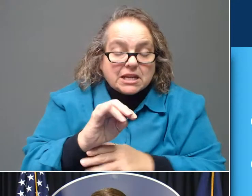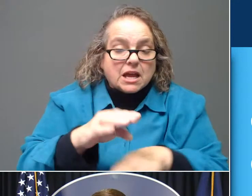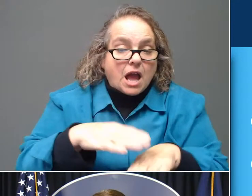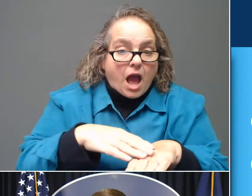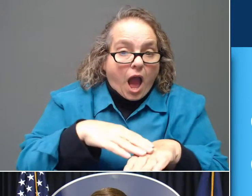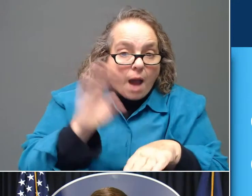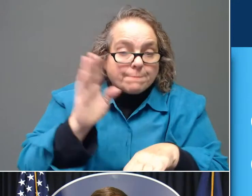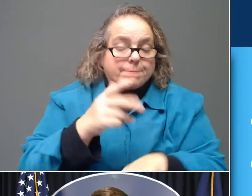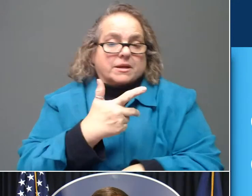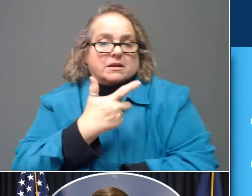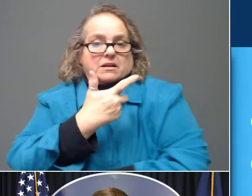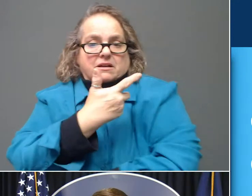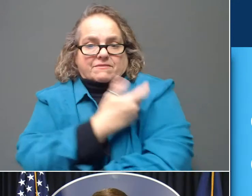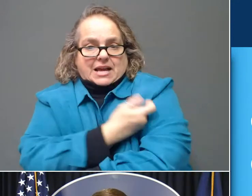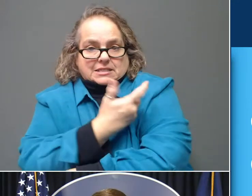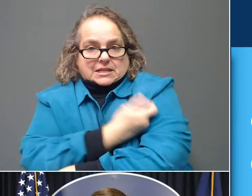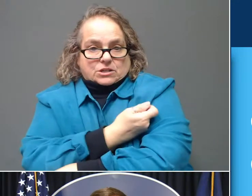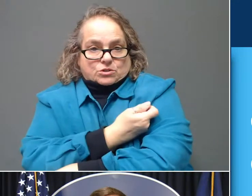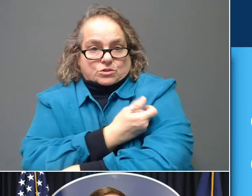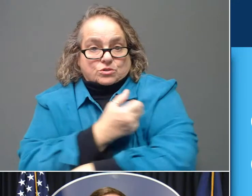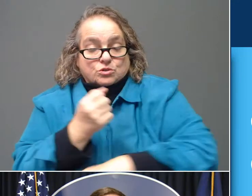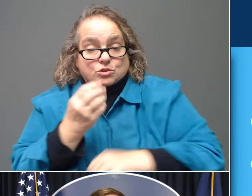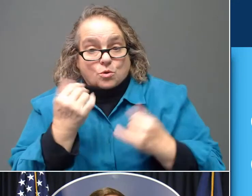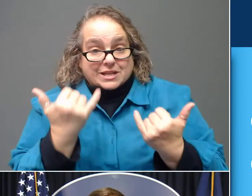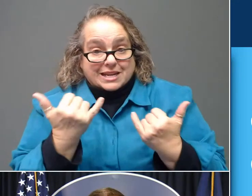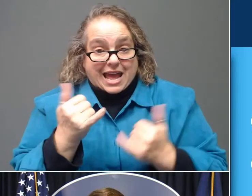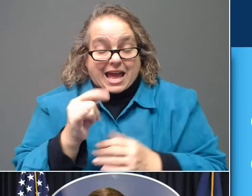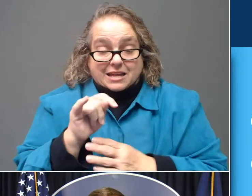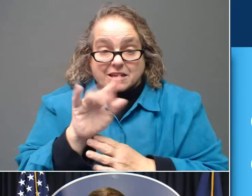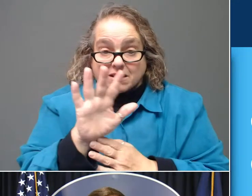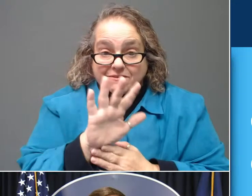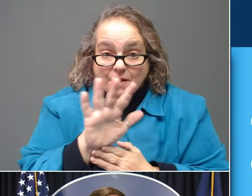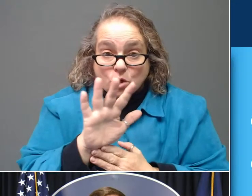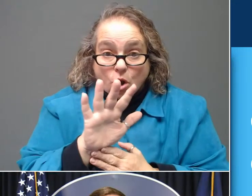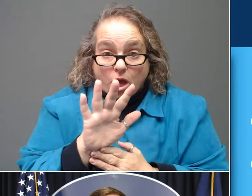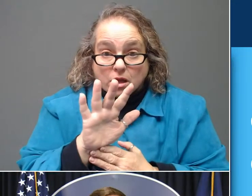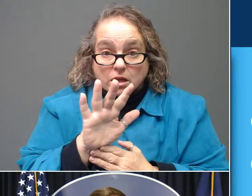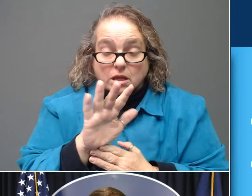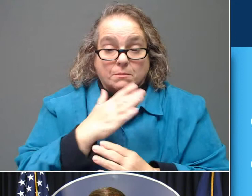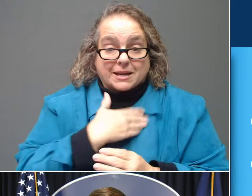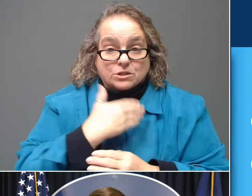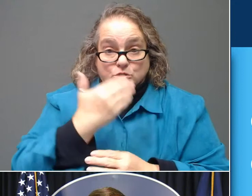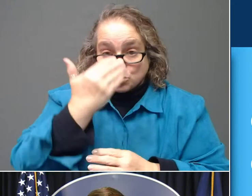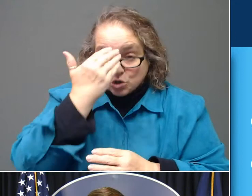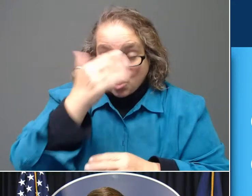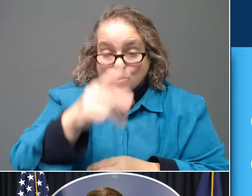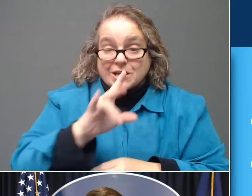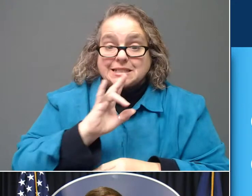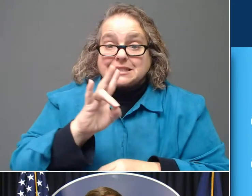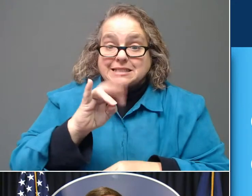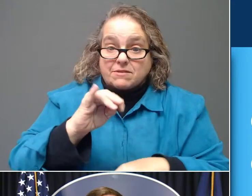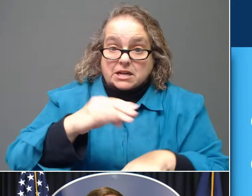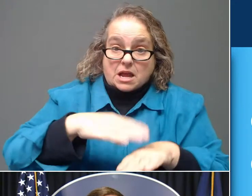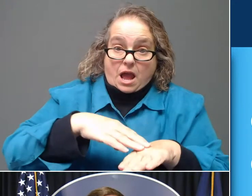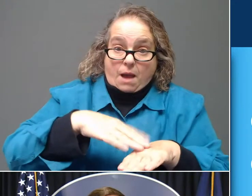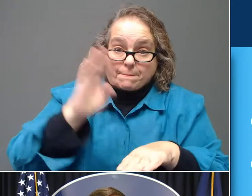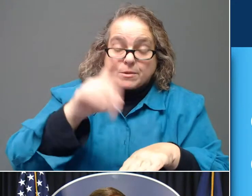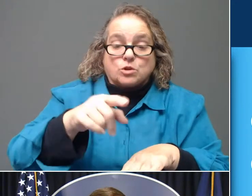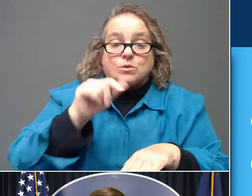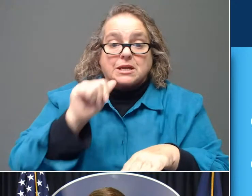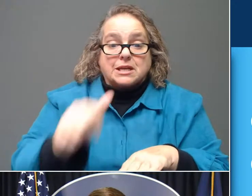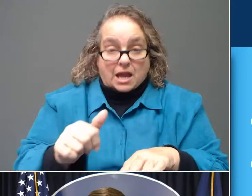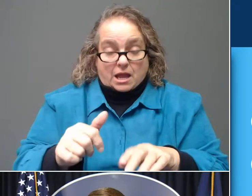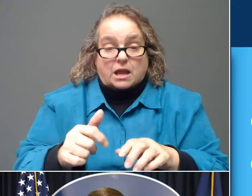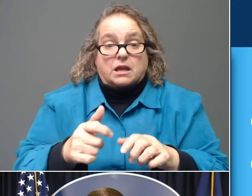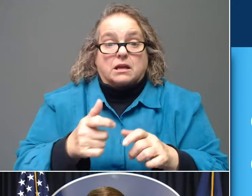So today at 5 o'clock, please know 70 and up, you ought to be getting on this. If you don't fall into